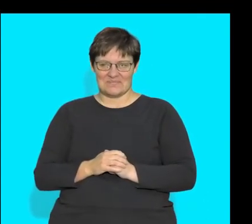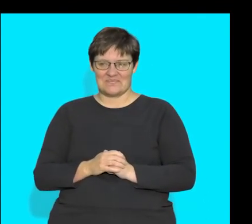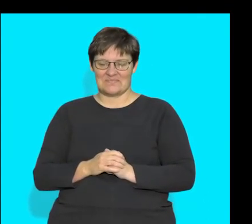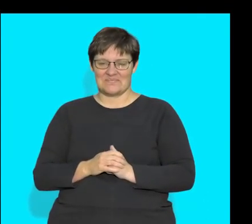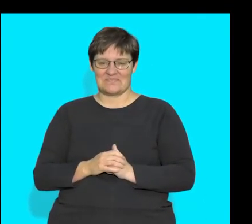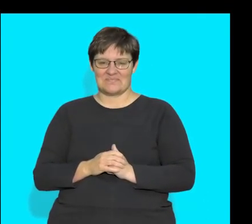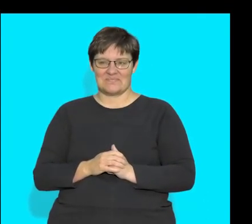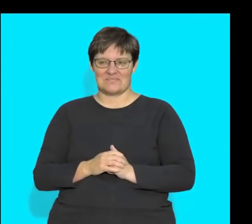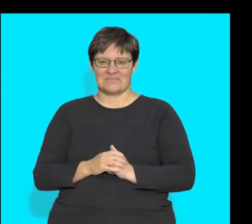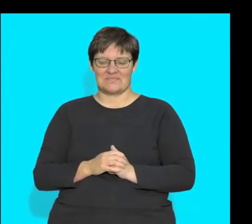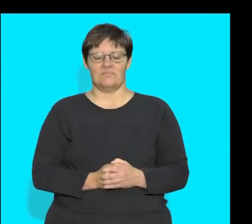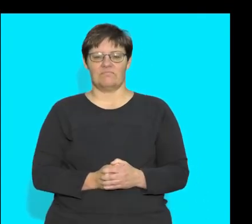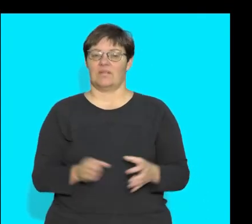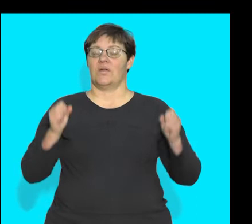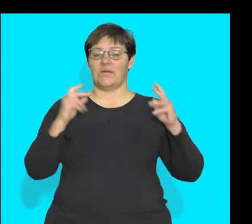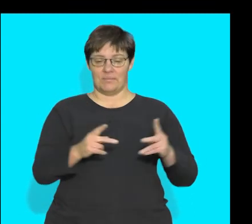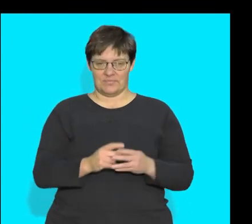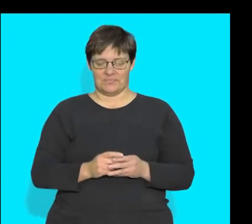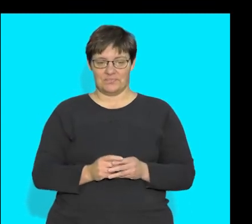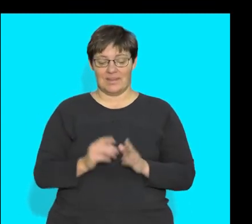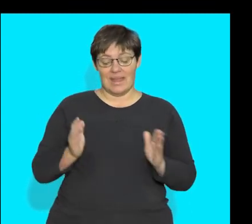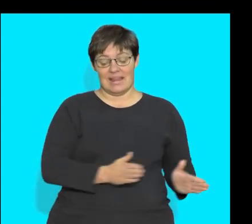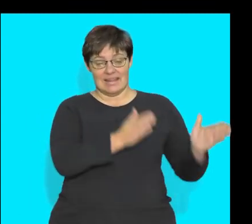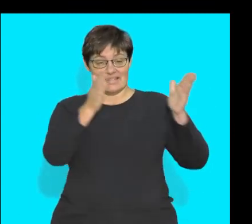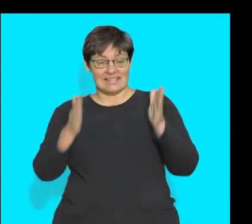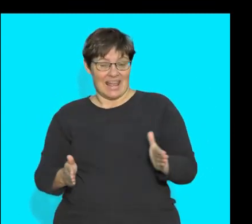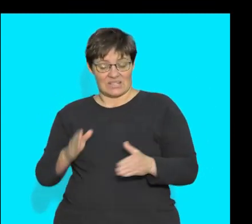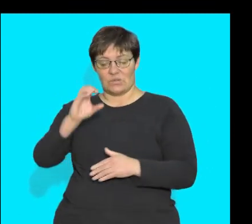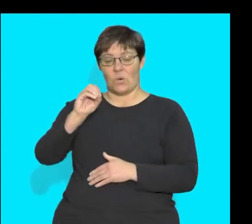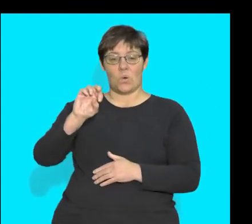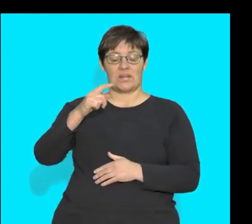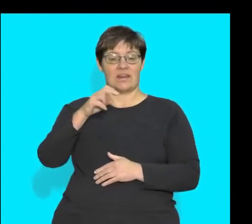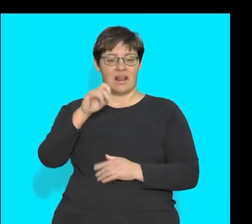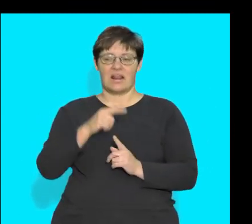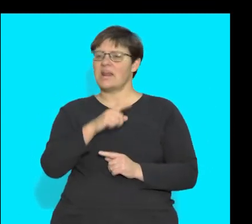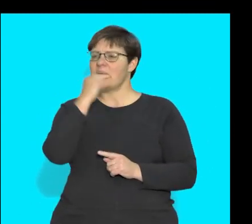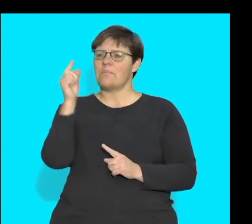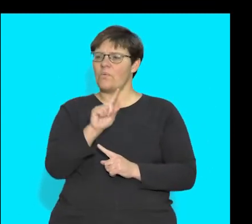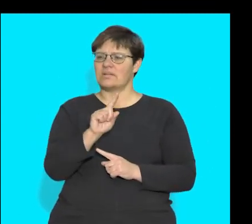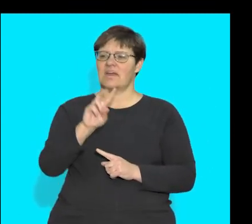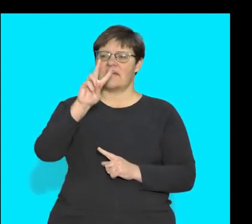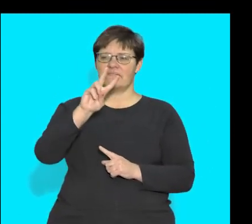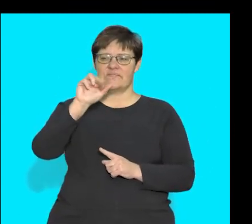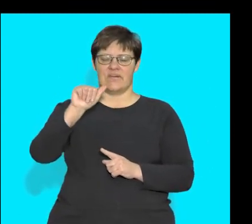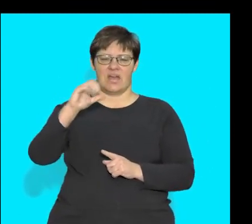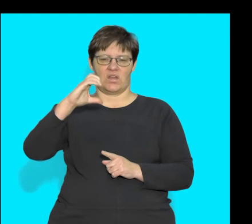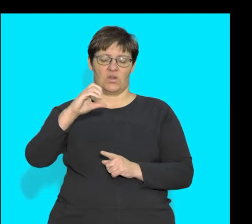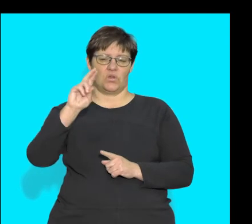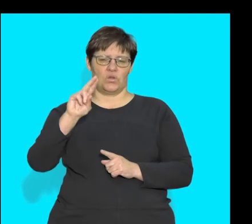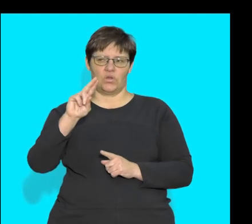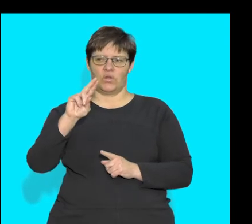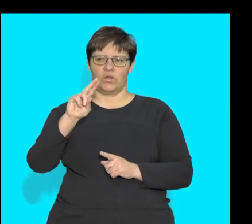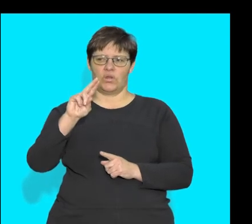to find those. All right, guys, the next organelle we're looking at is vacuoles. Now,